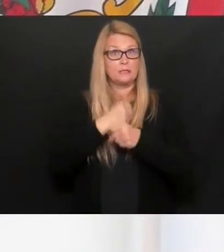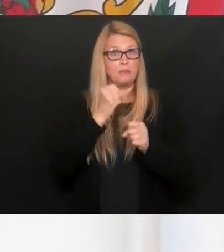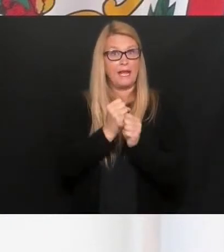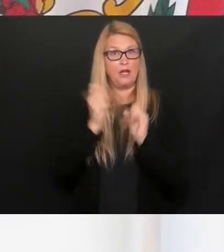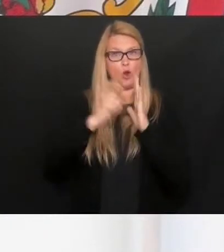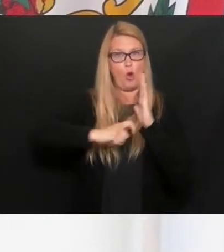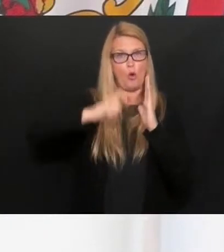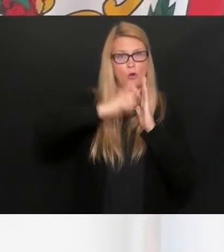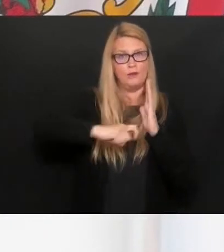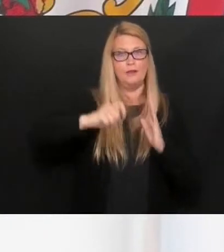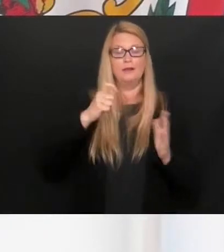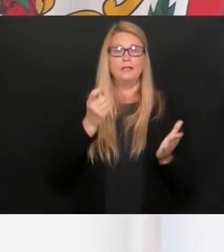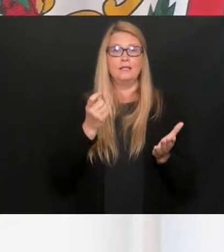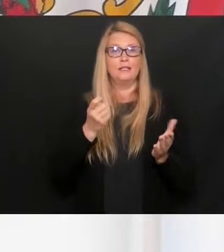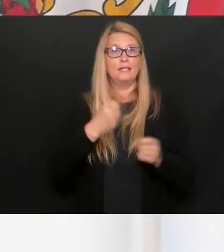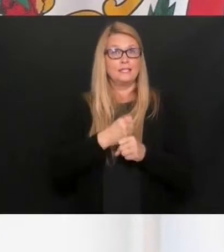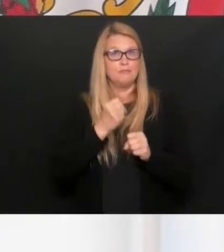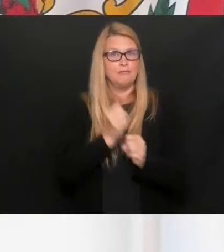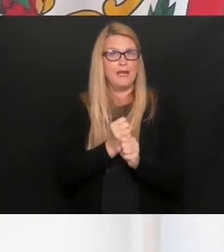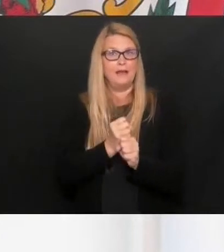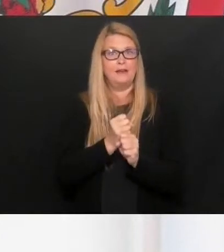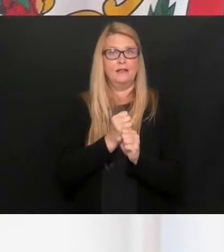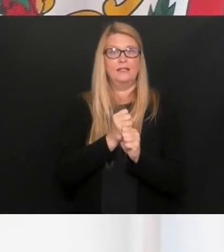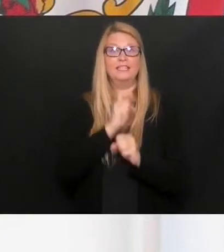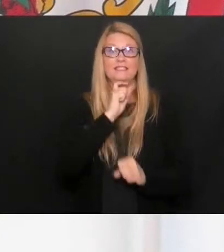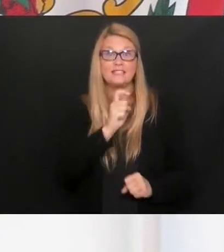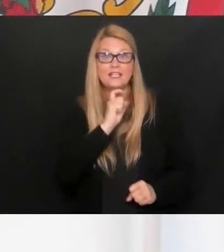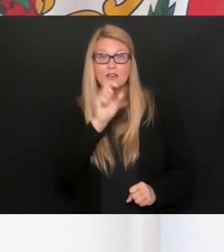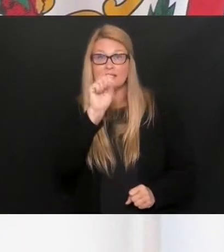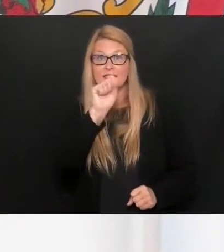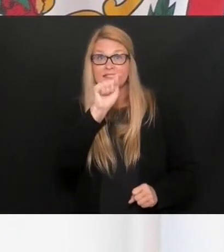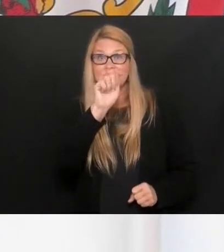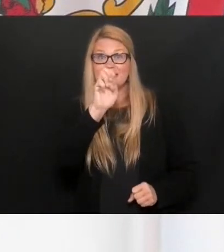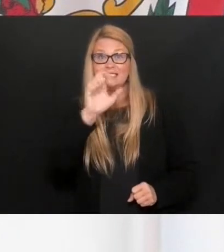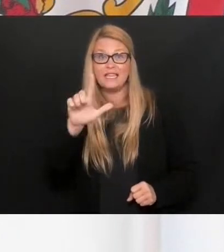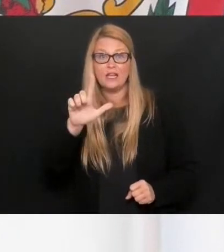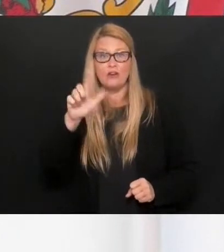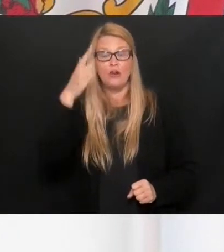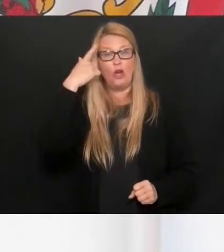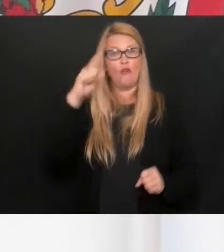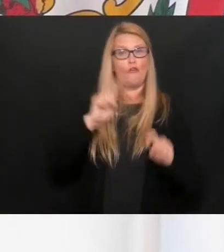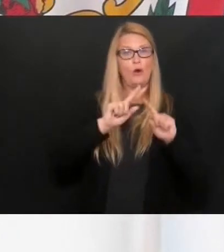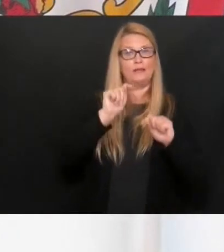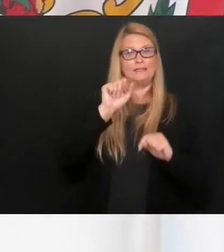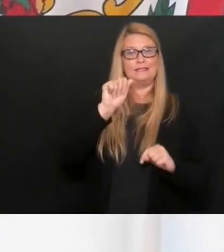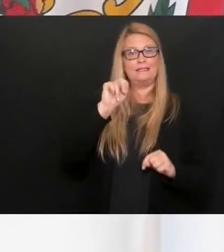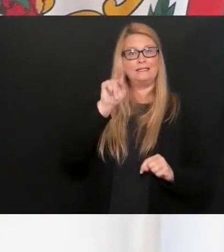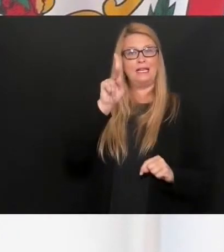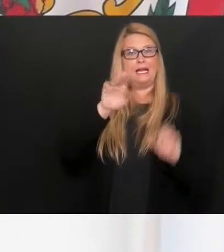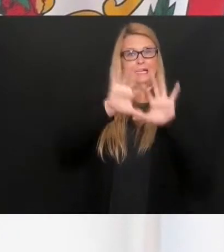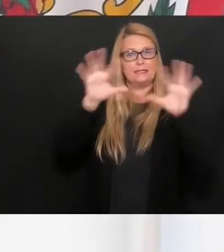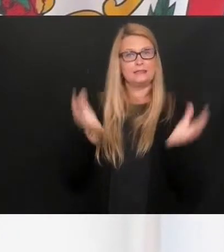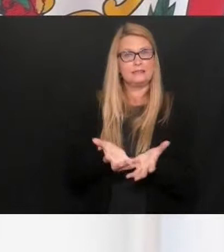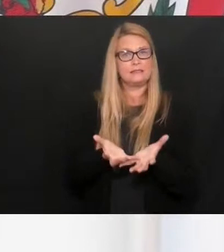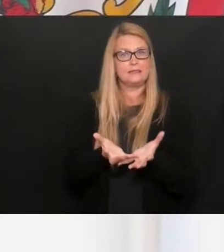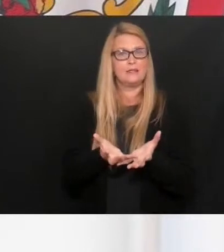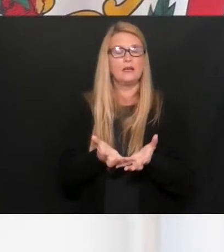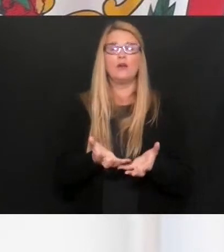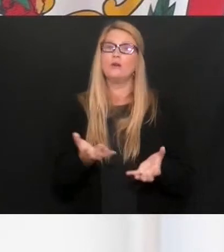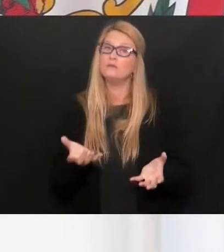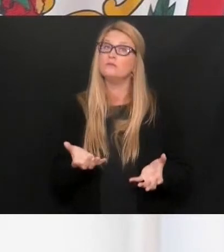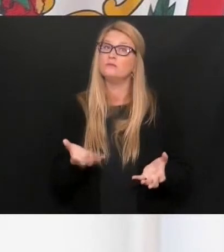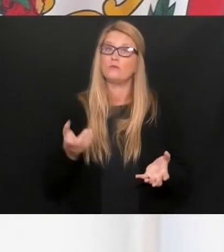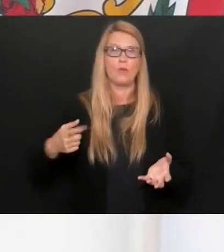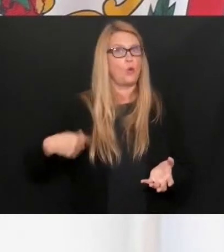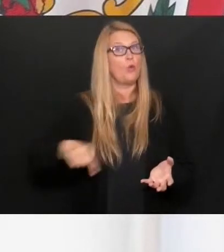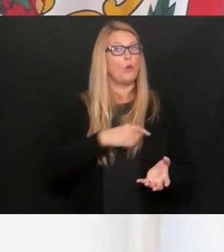coal, to absolutely make steel for our tanks, and on and on and on. Now, we stepped